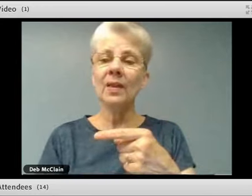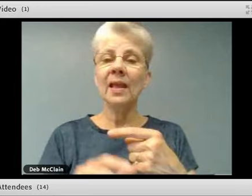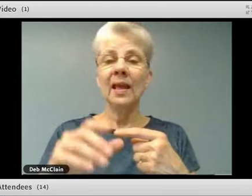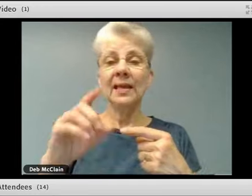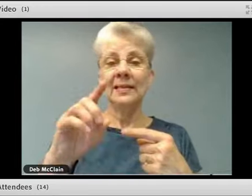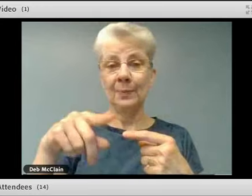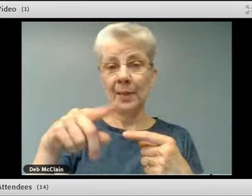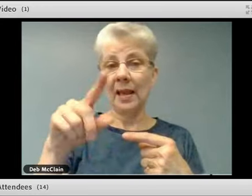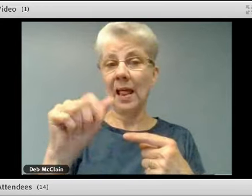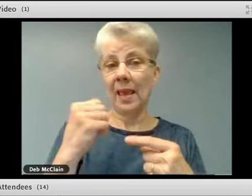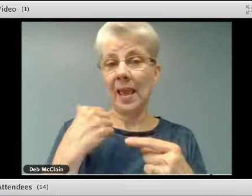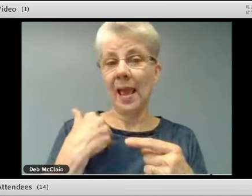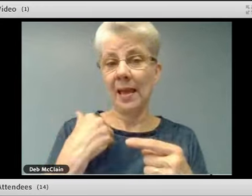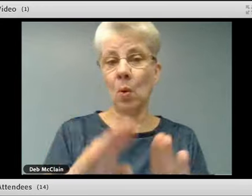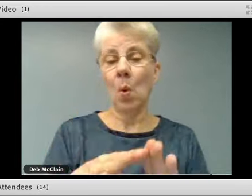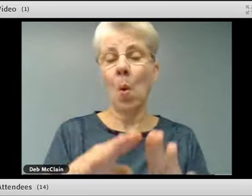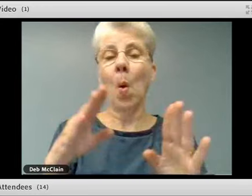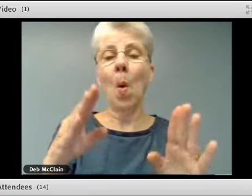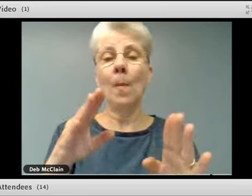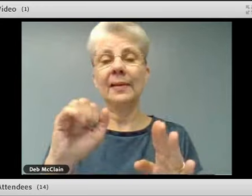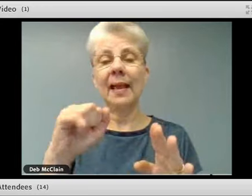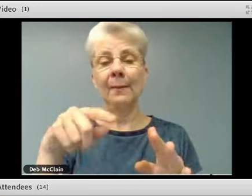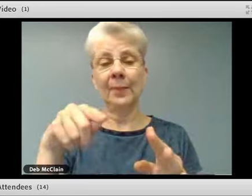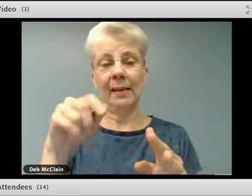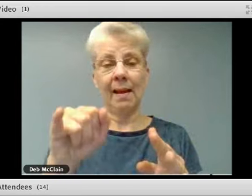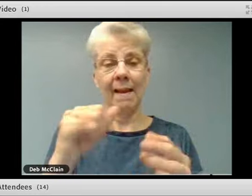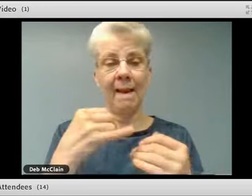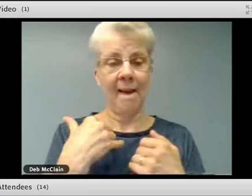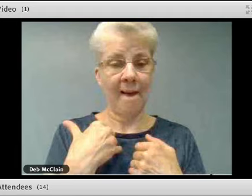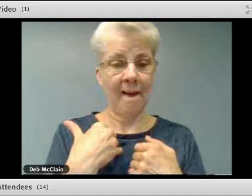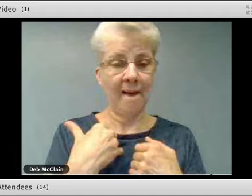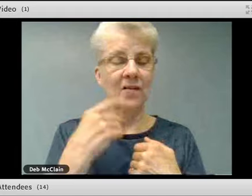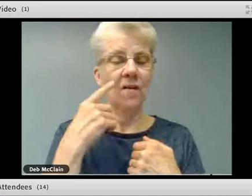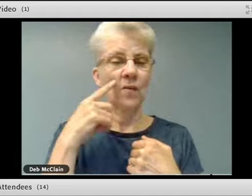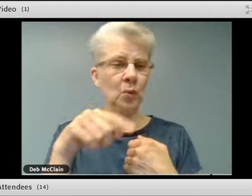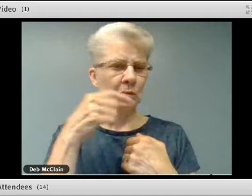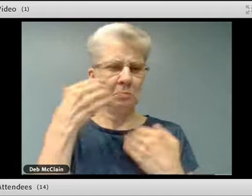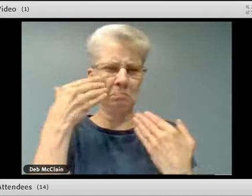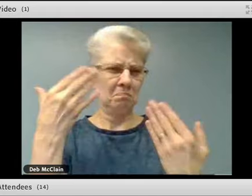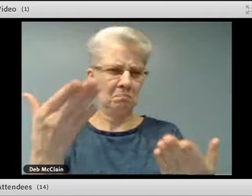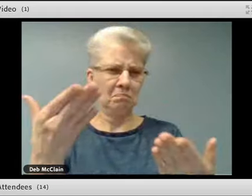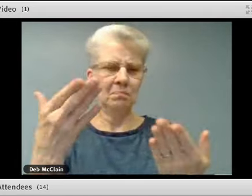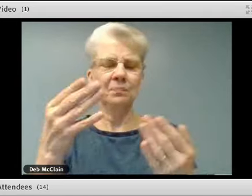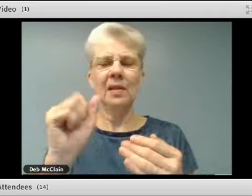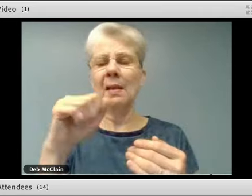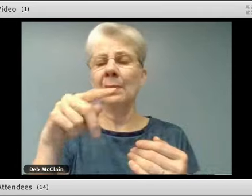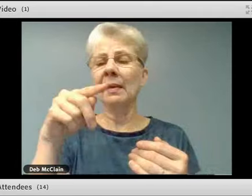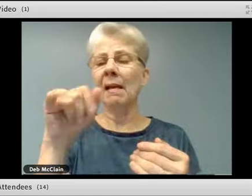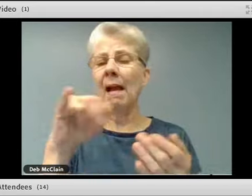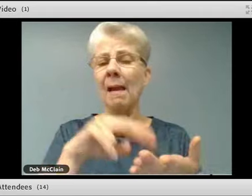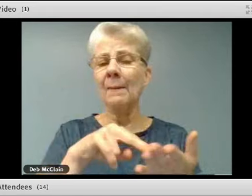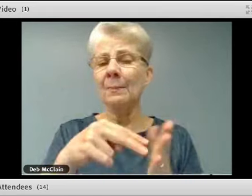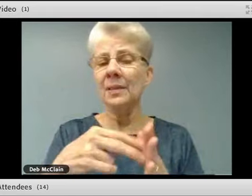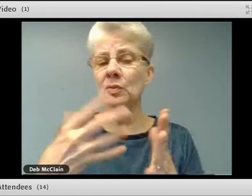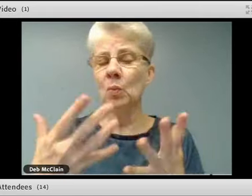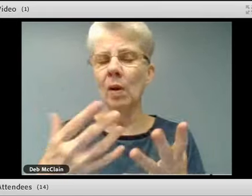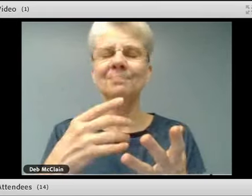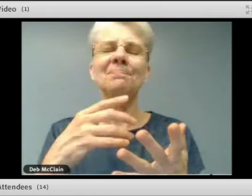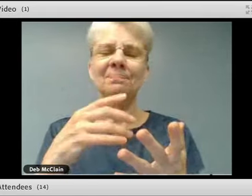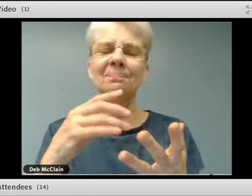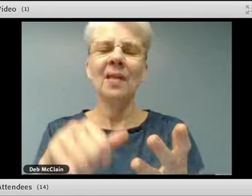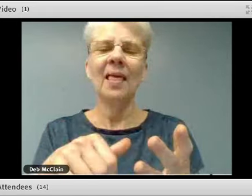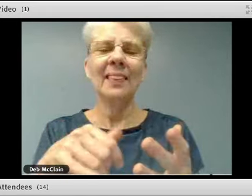DPLA does have an open API. For those of you who don't know what an API is, it's